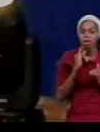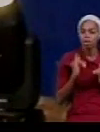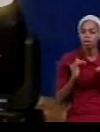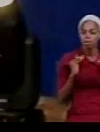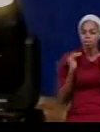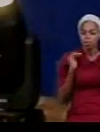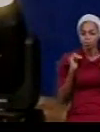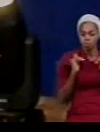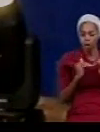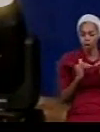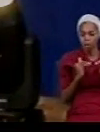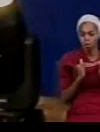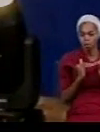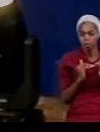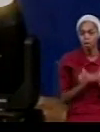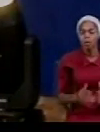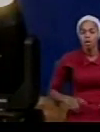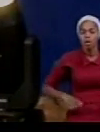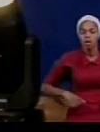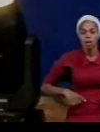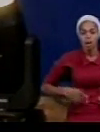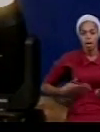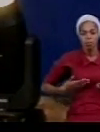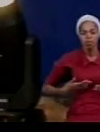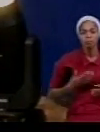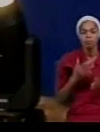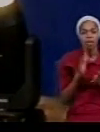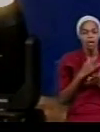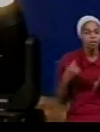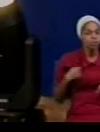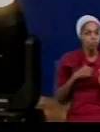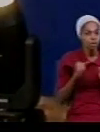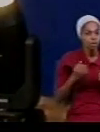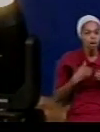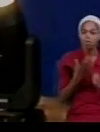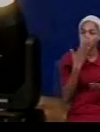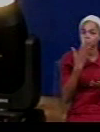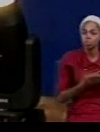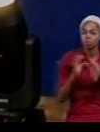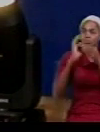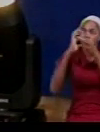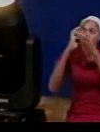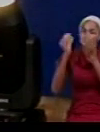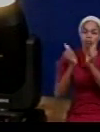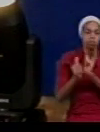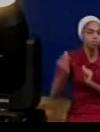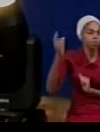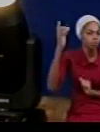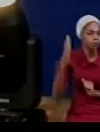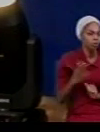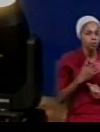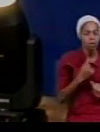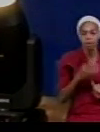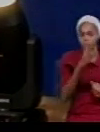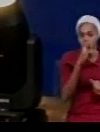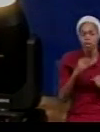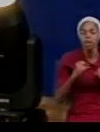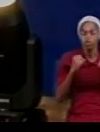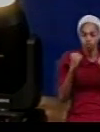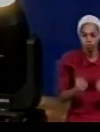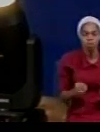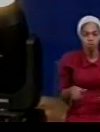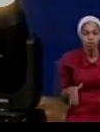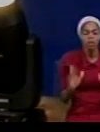look at our relationship with God, and we can also be healthy. Let's thank the Lord for a church like this and tell the Lord